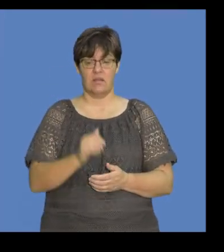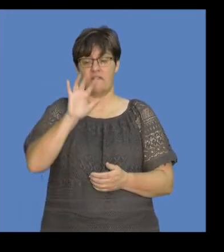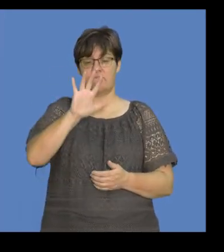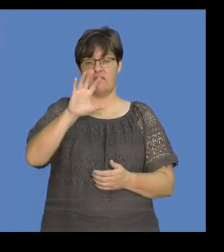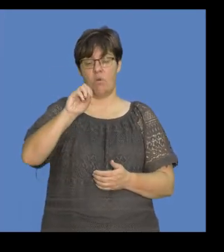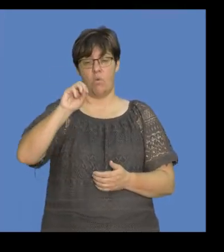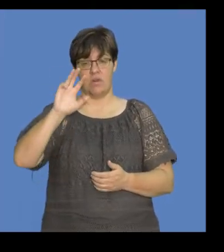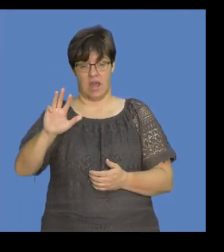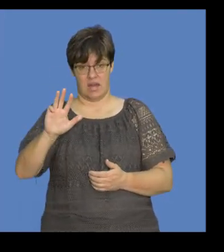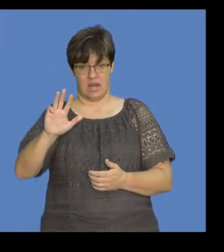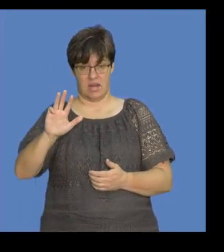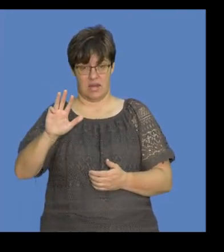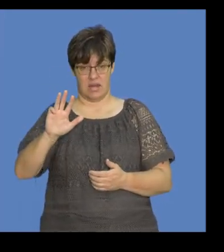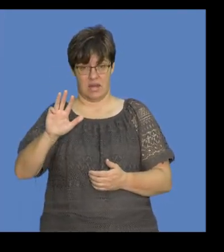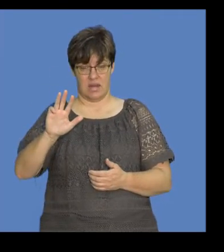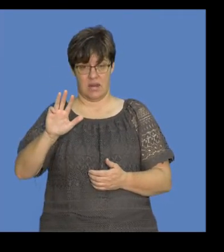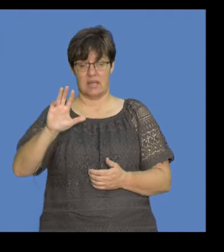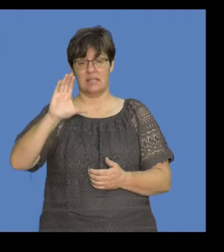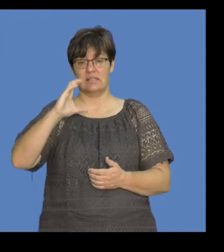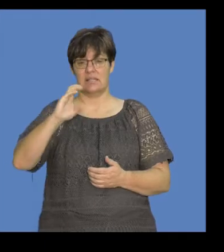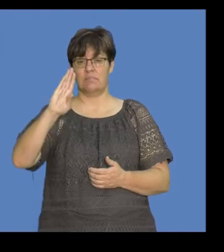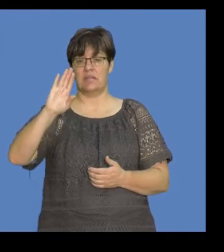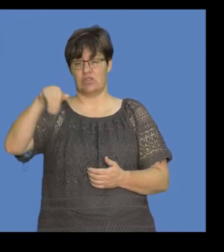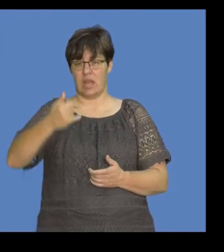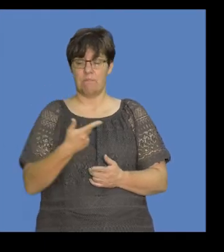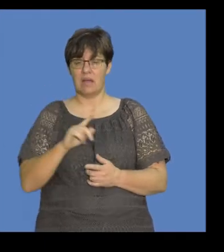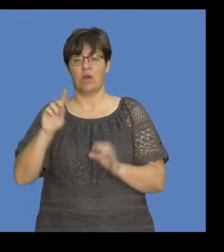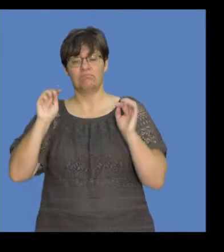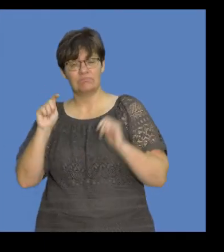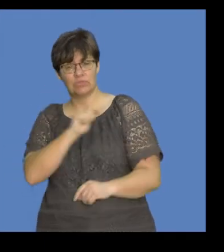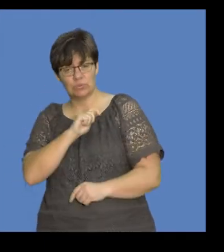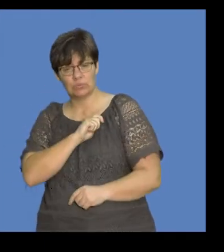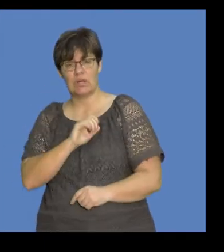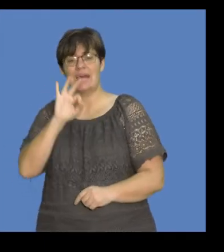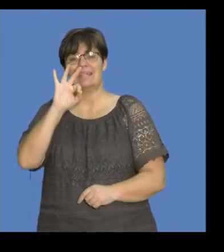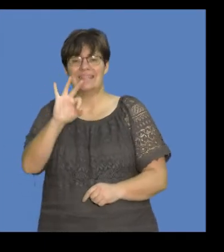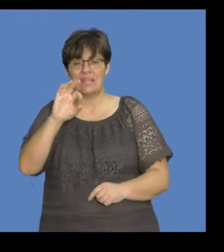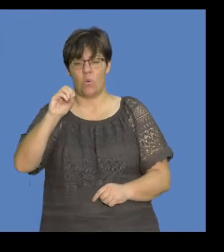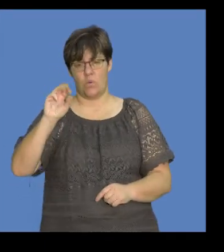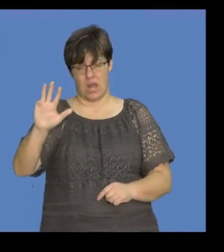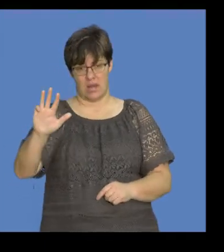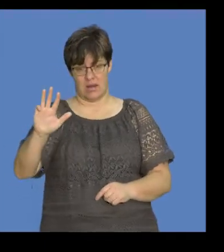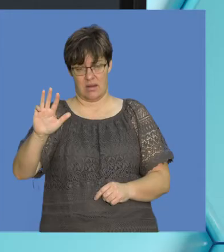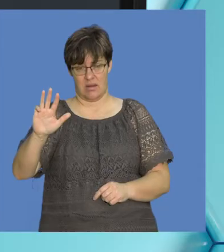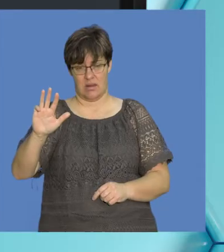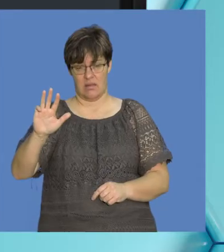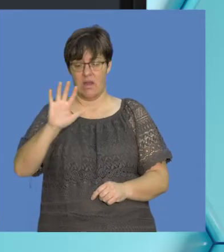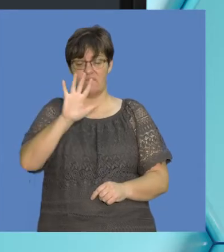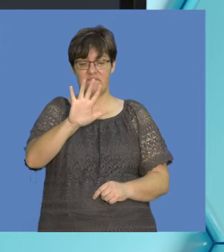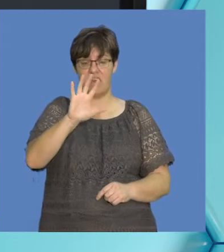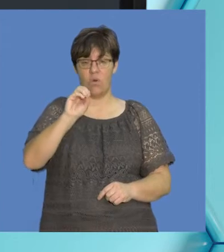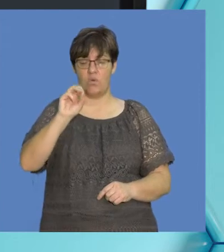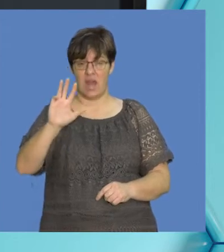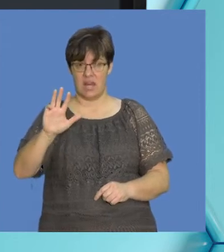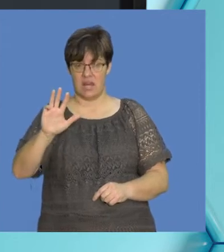509 in our CPJ and the correct amount is 309. Now remember, 509